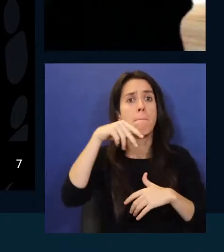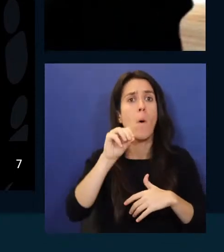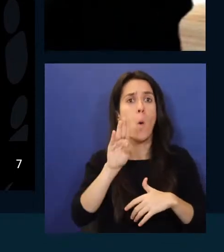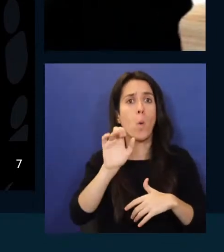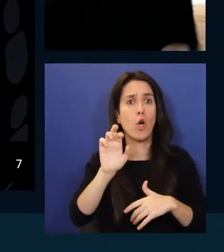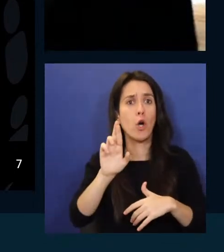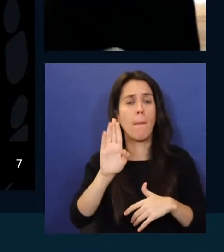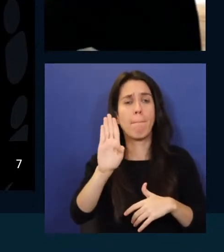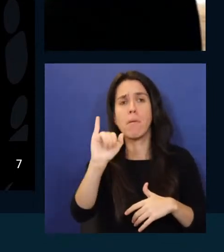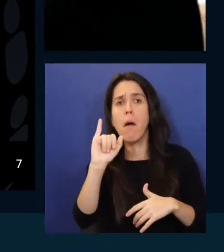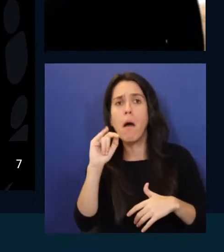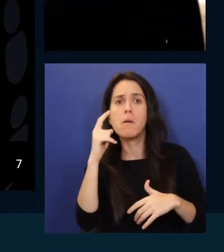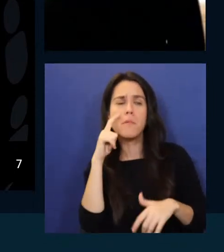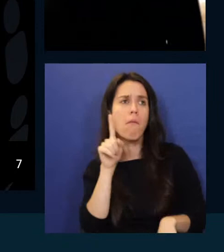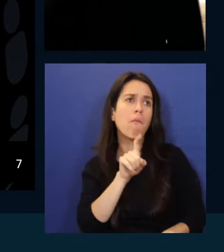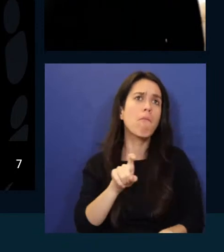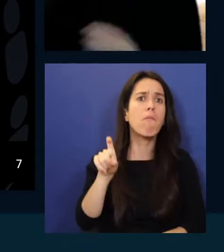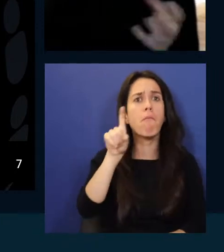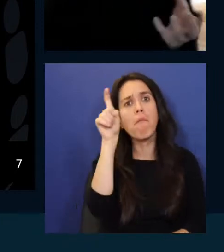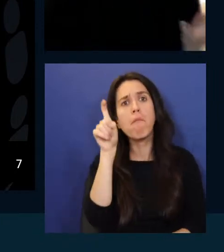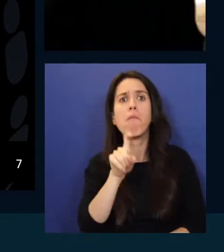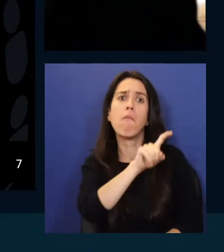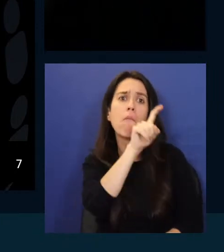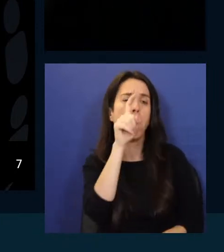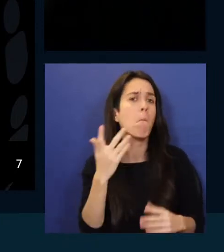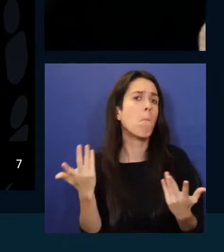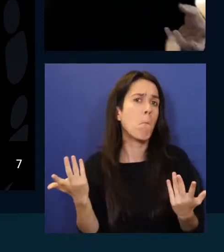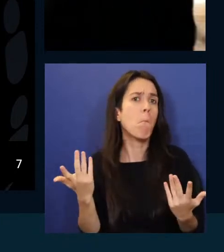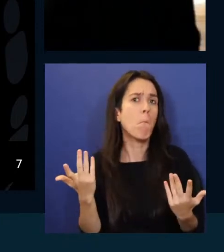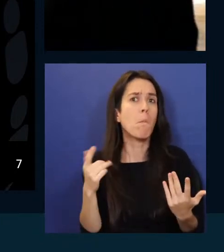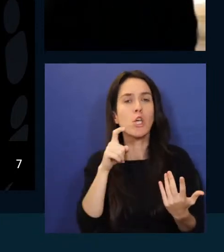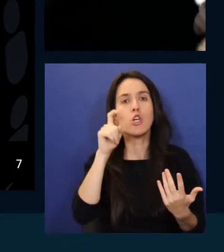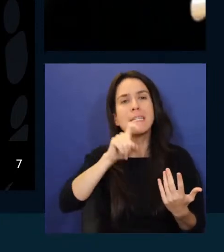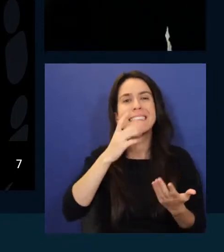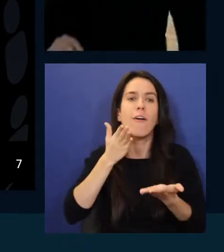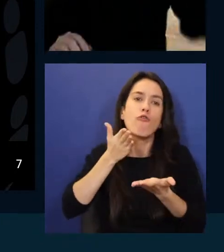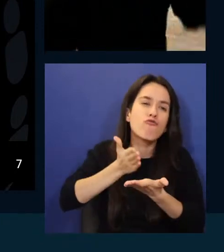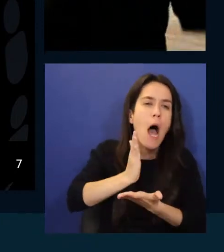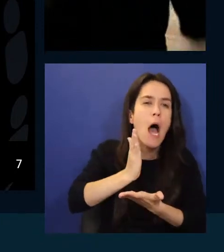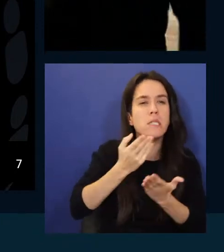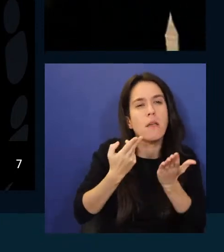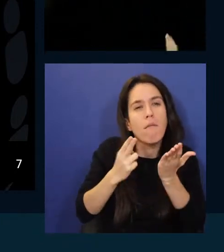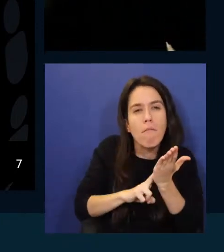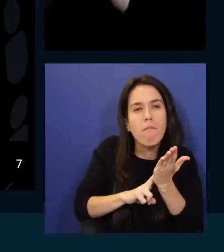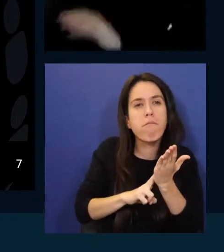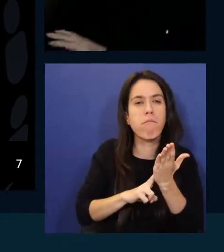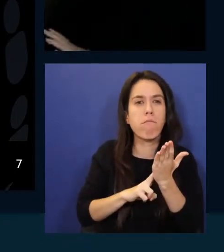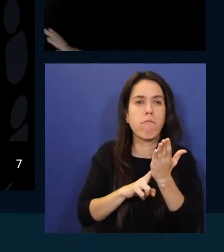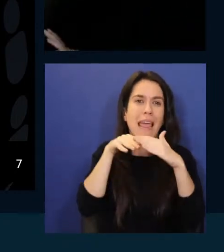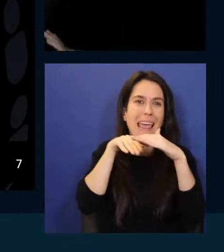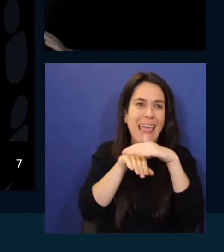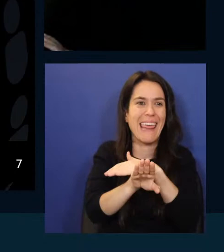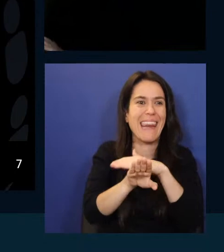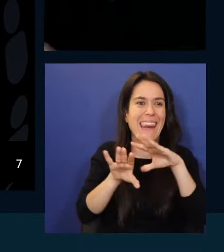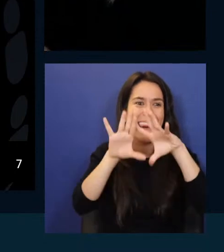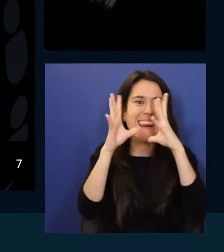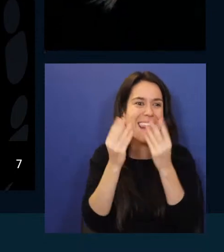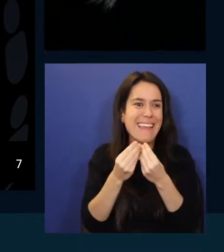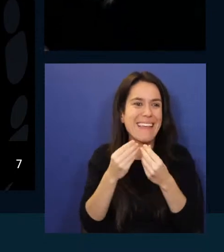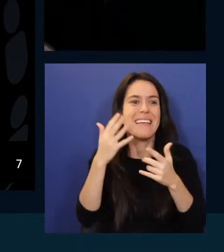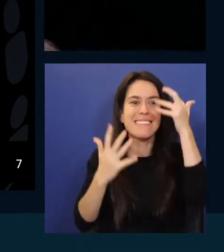own tenant ID. Of course, you need certain rights and everything in terms of getting the correct data up